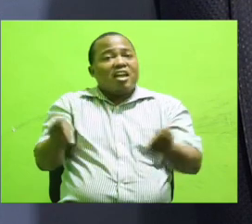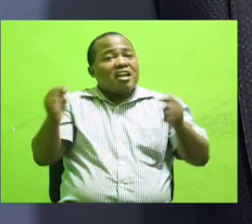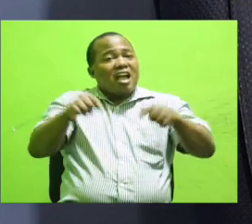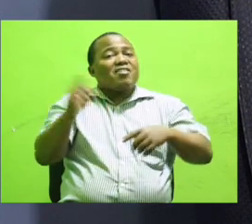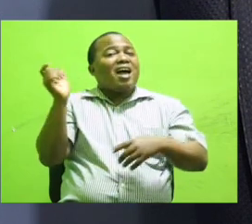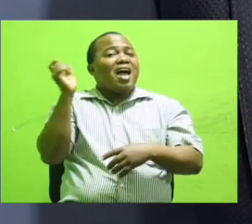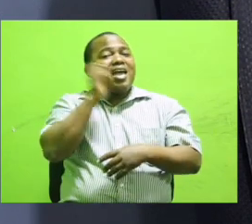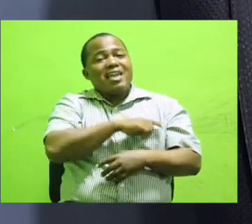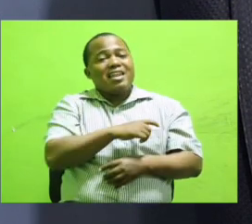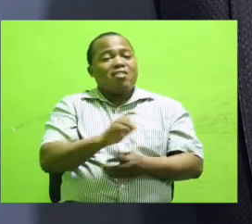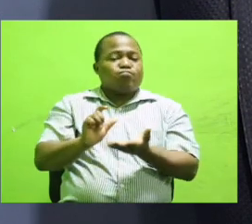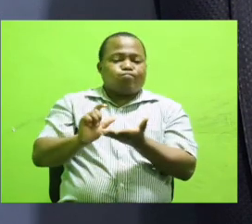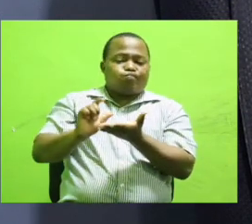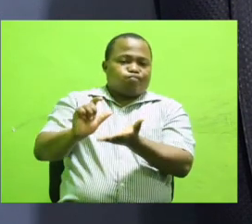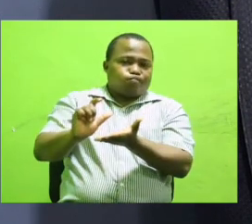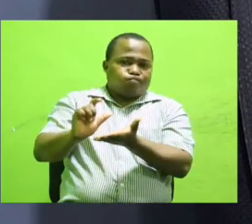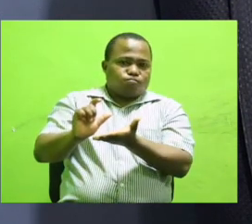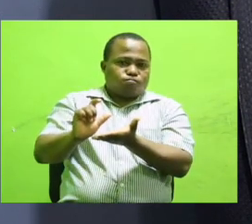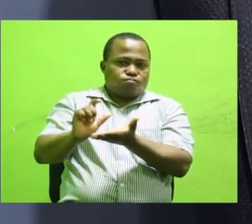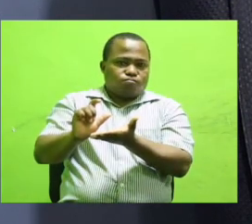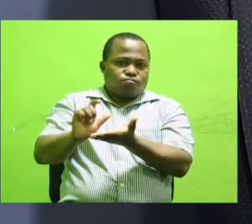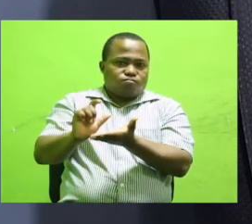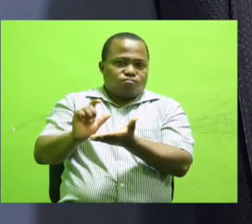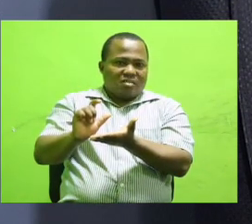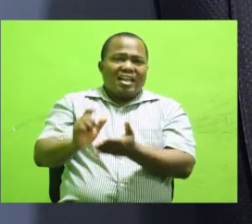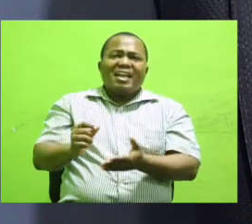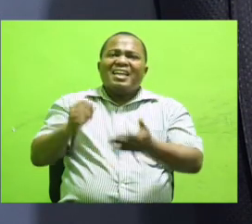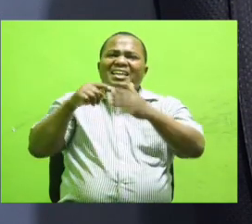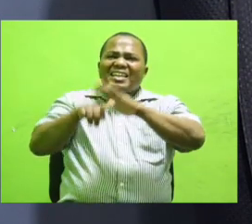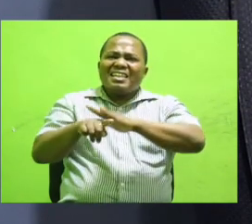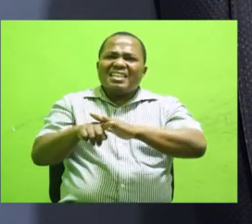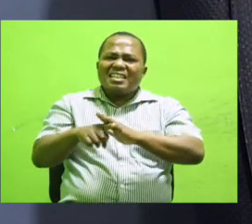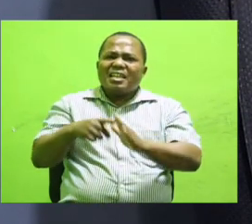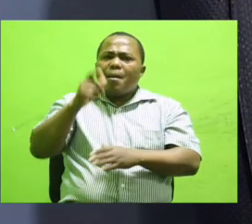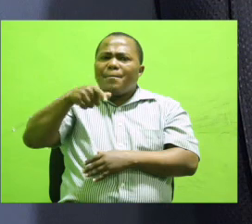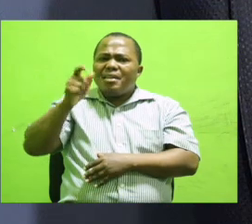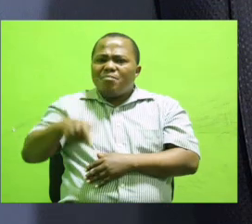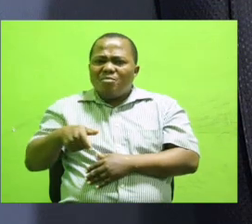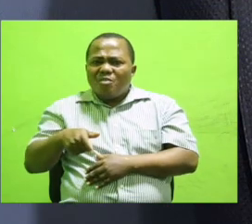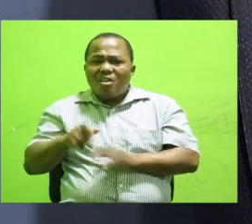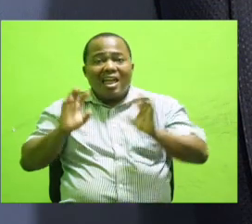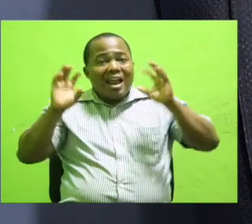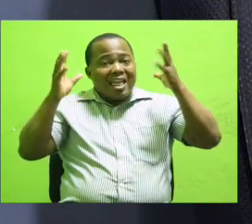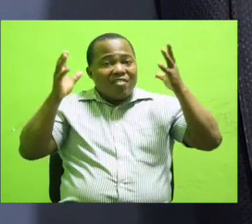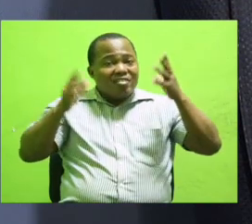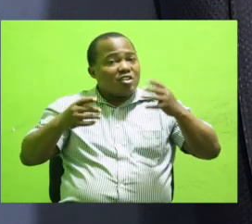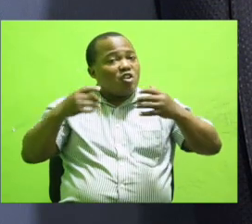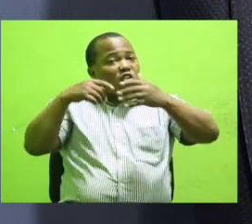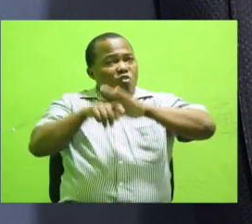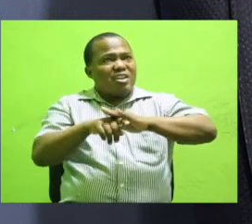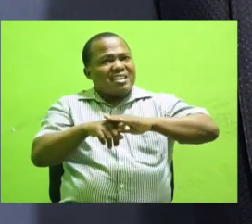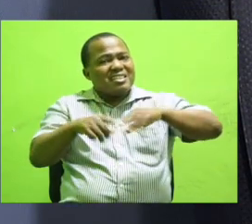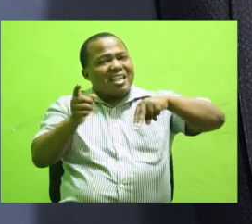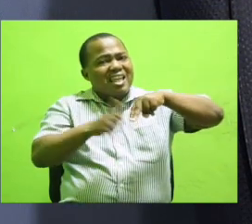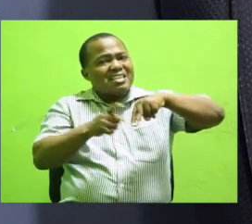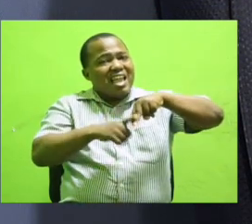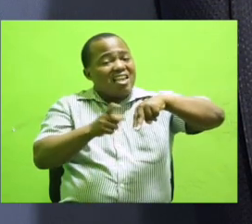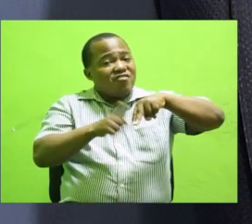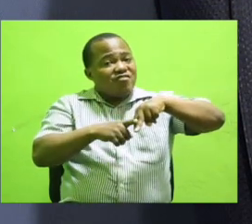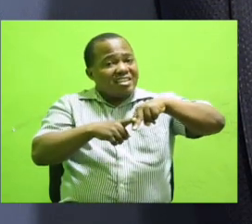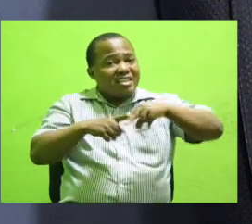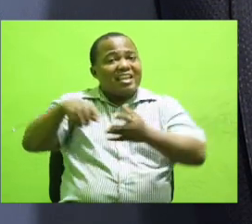not put enough money in the people living with HIV AIDS centers. So not